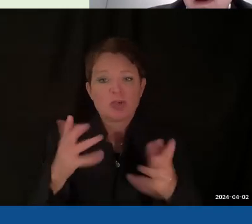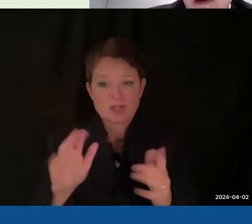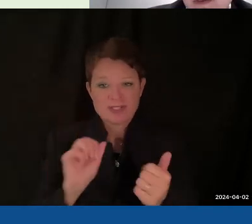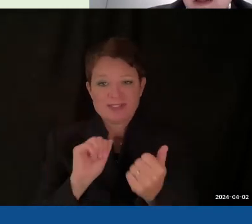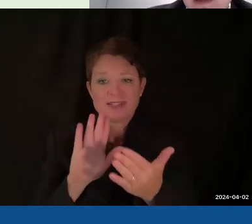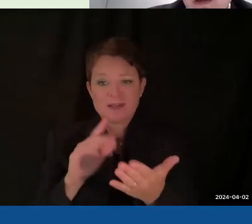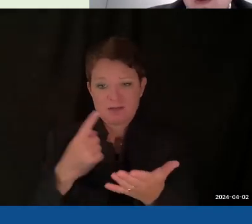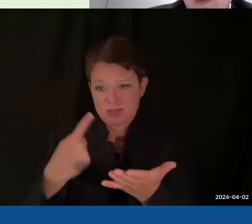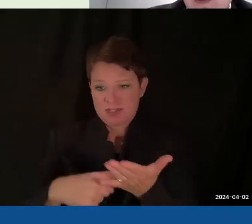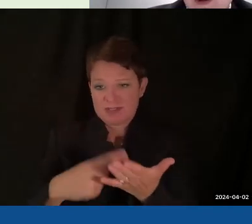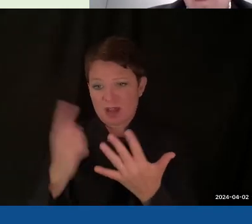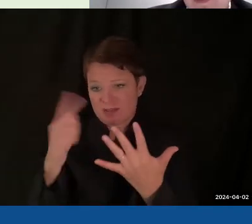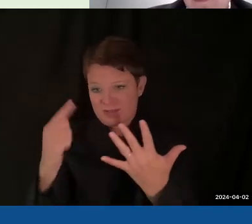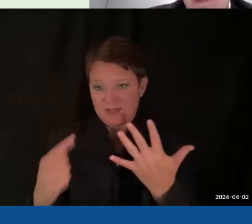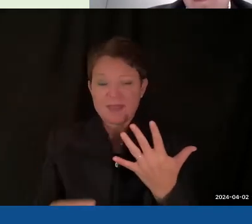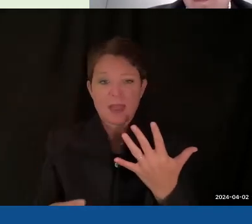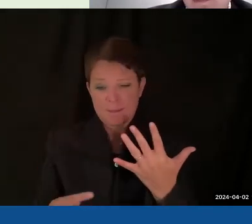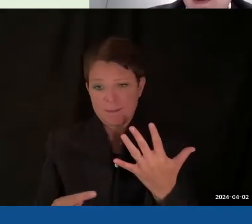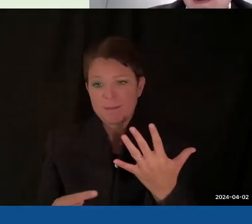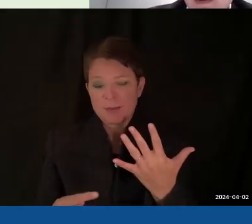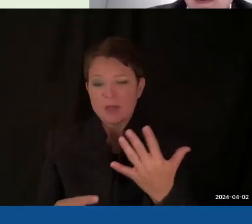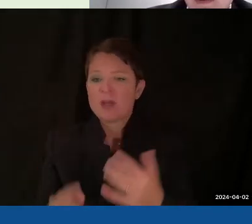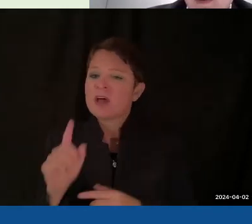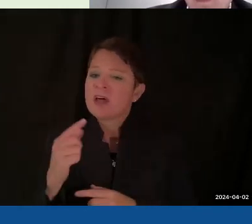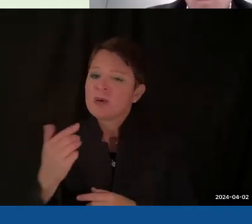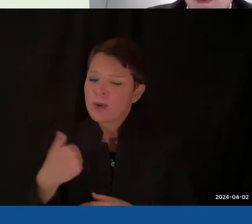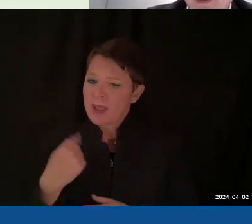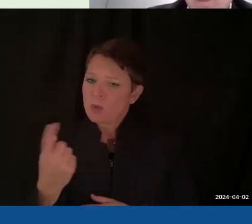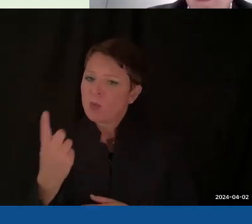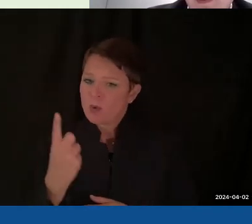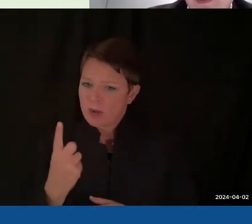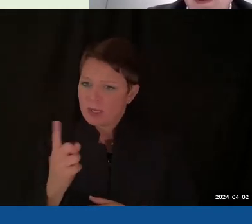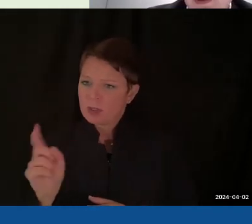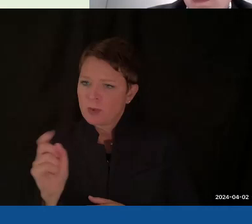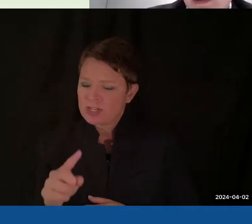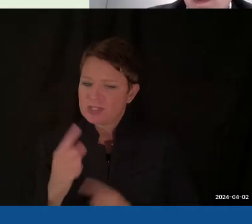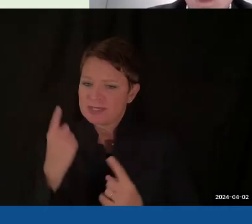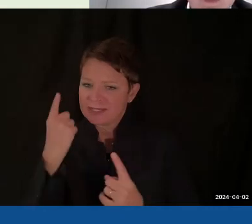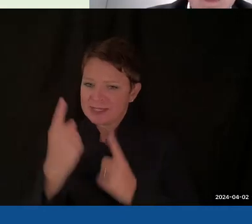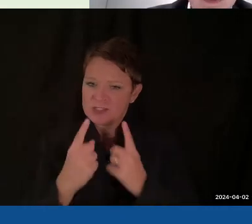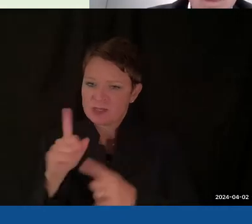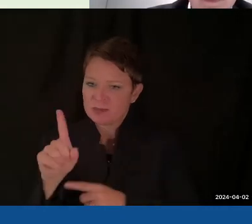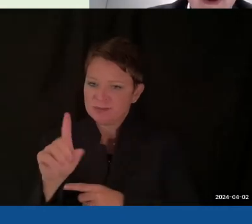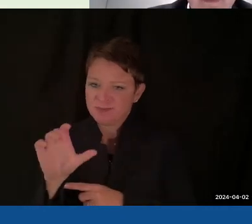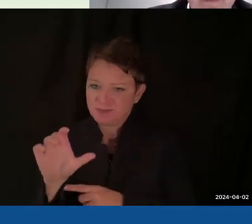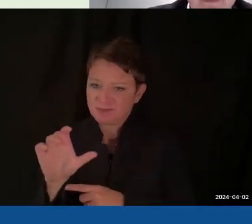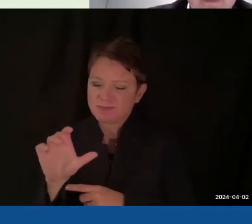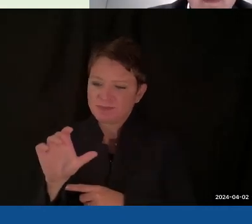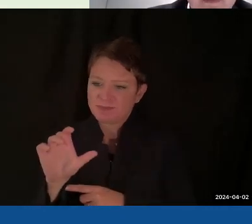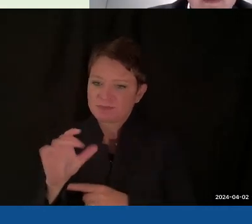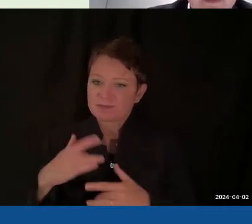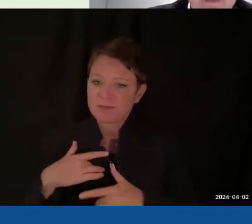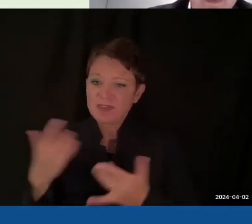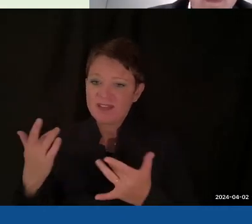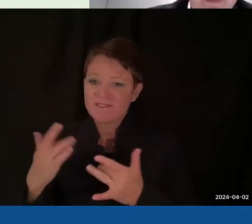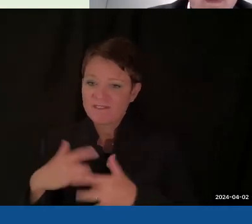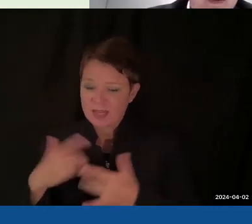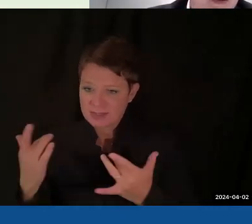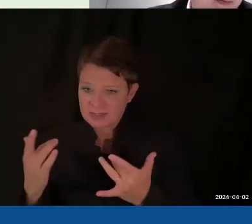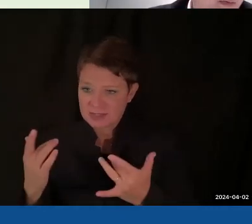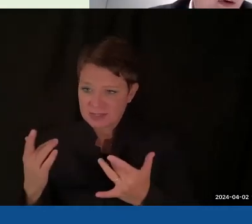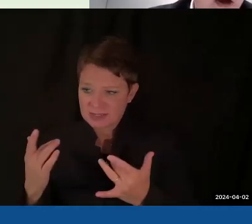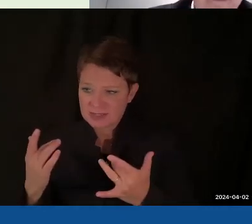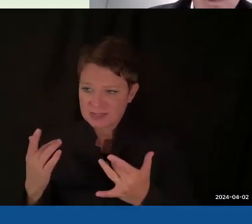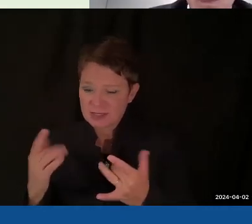address them for the most part. There was one the consideration of 100 events, and then there are 100